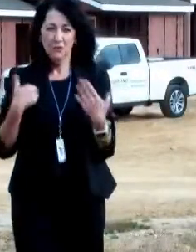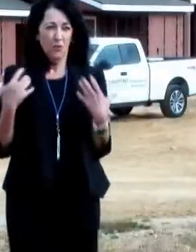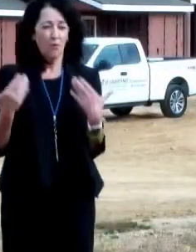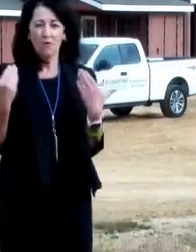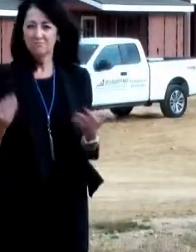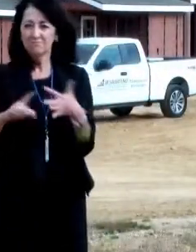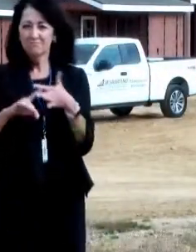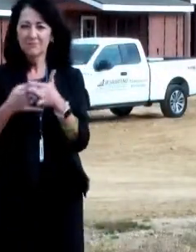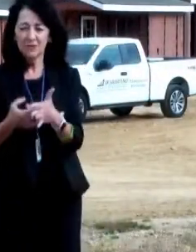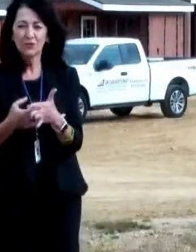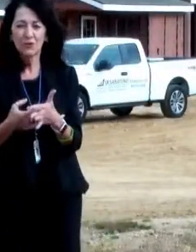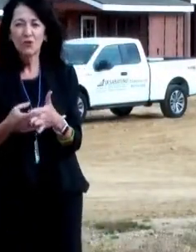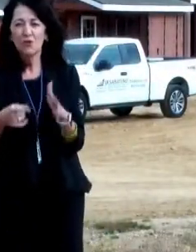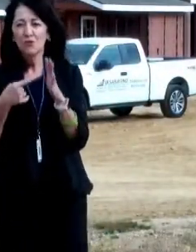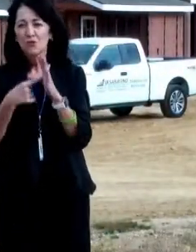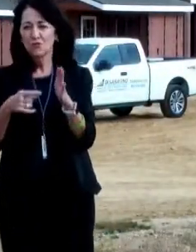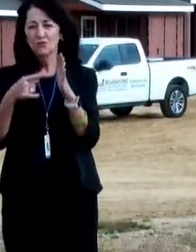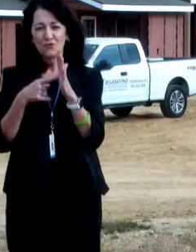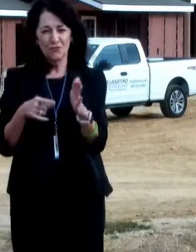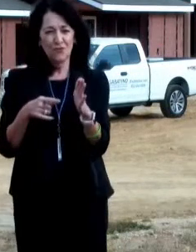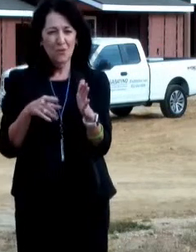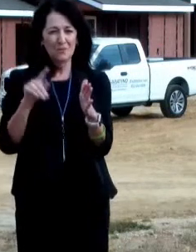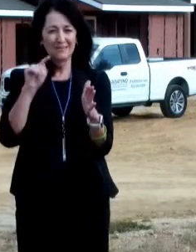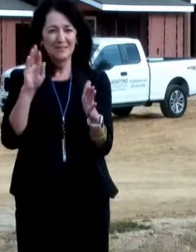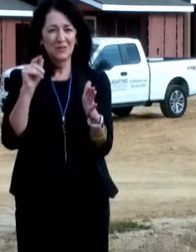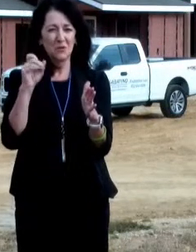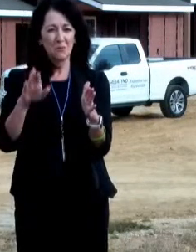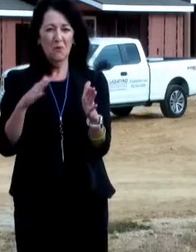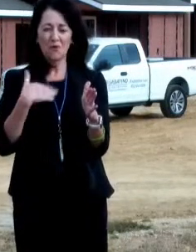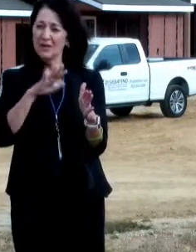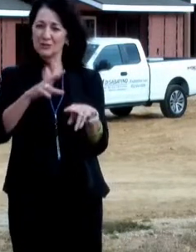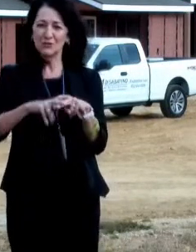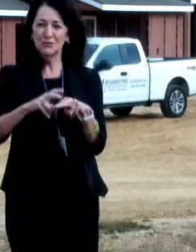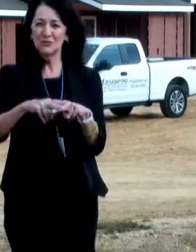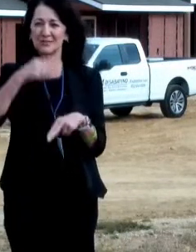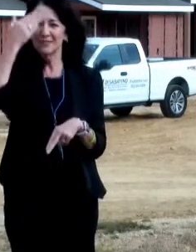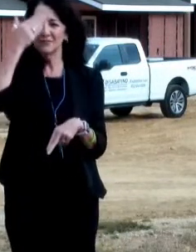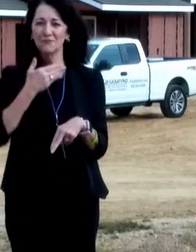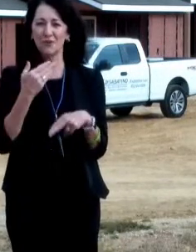Representative Stephanie T. Bolden has her seat right up front.